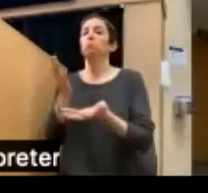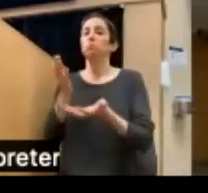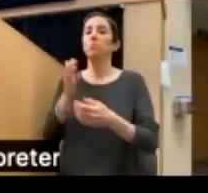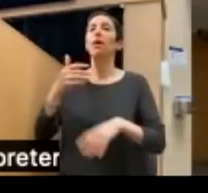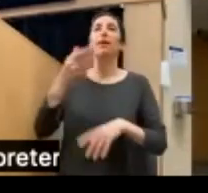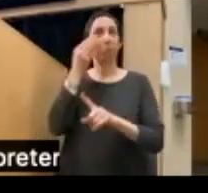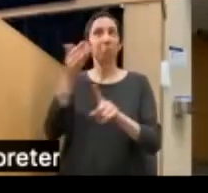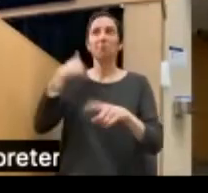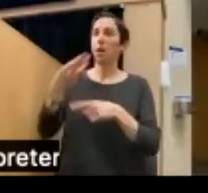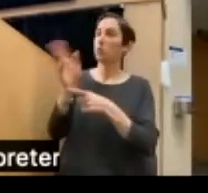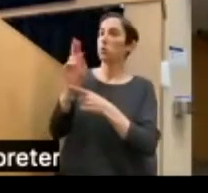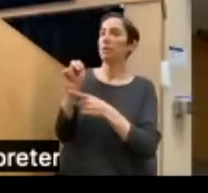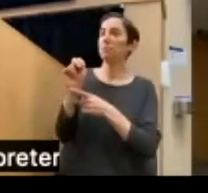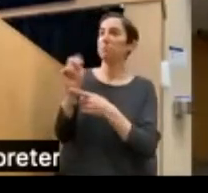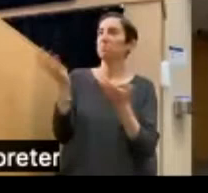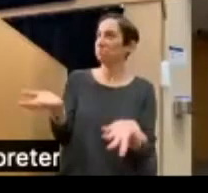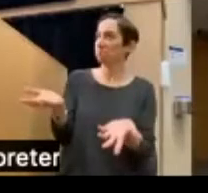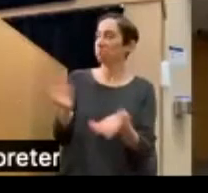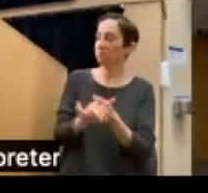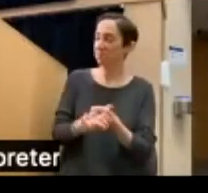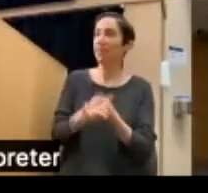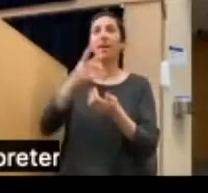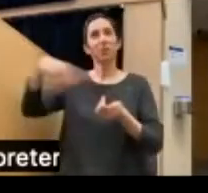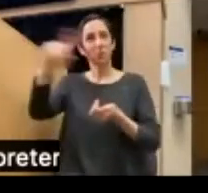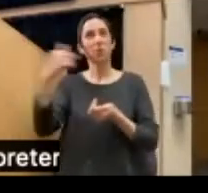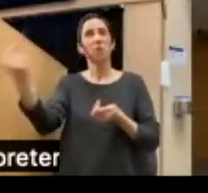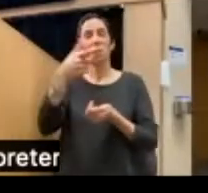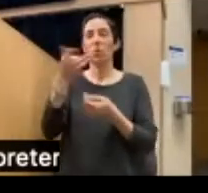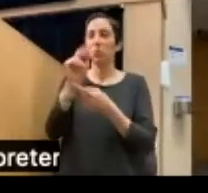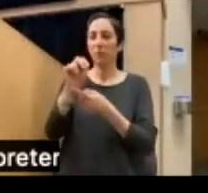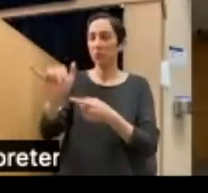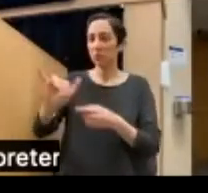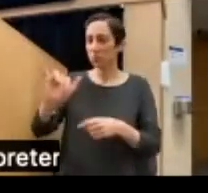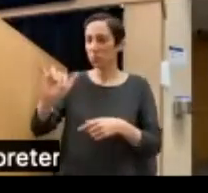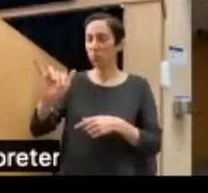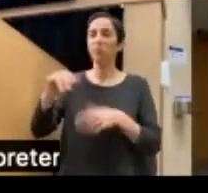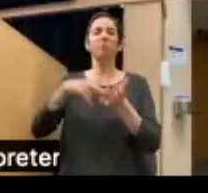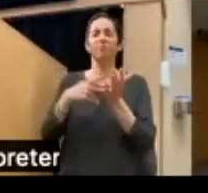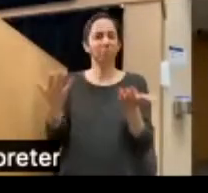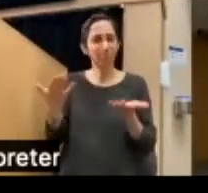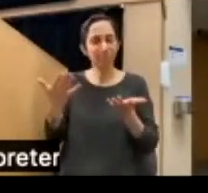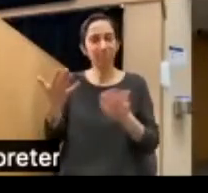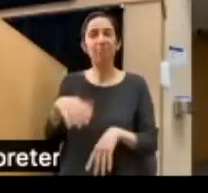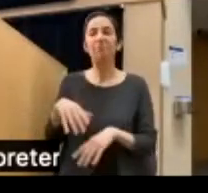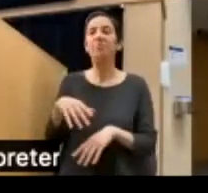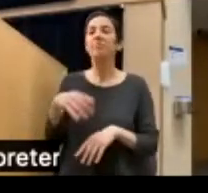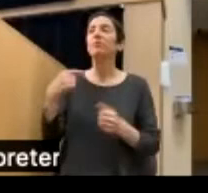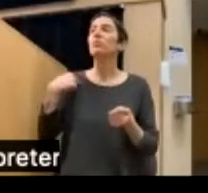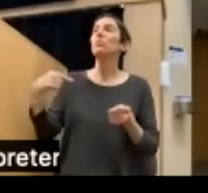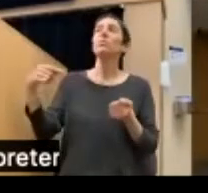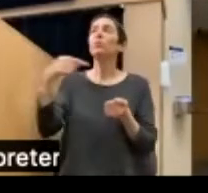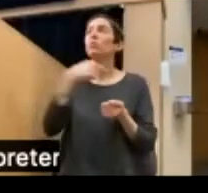human, and all of you are human too. And so what that means is that none of us